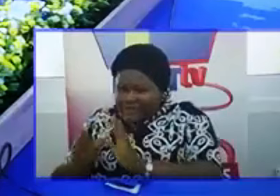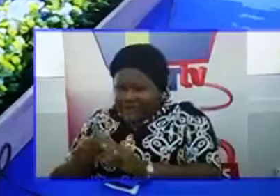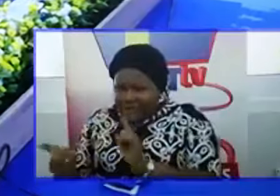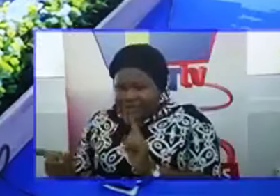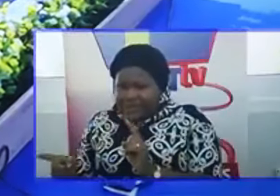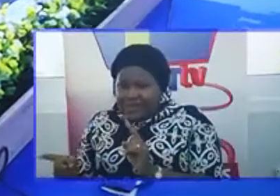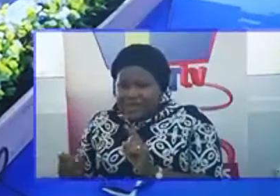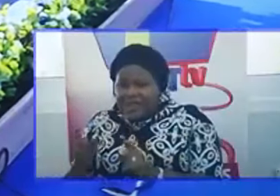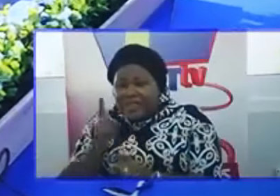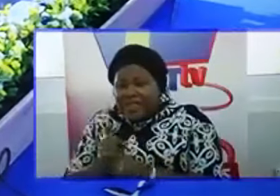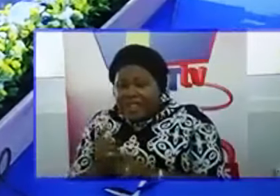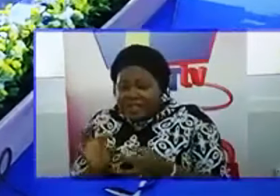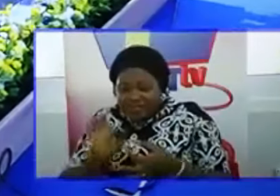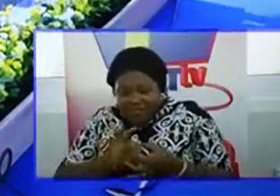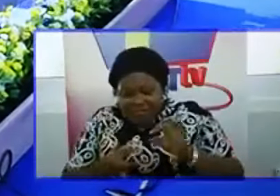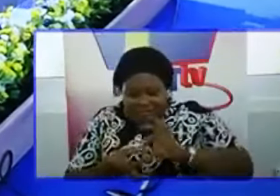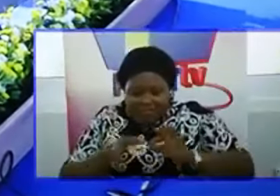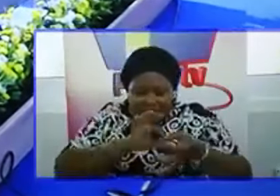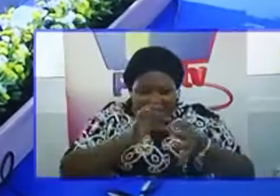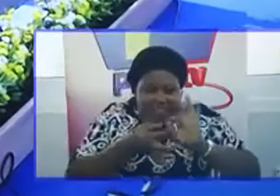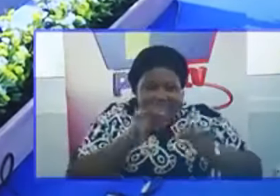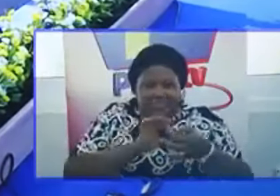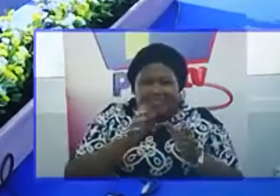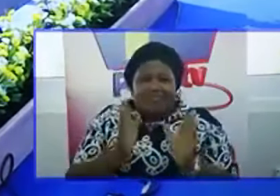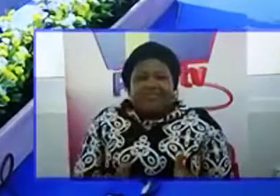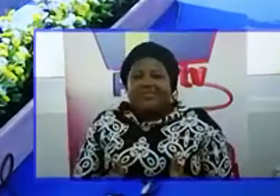will be fitting things. Fitter.